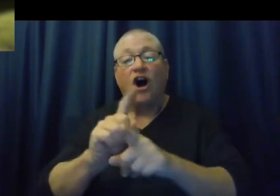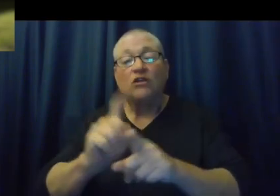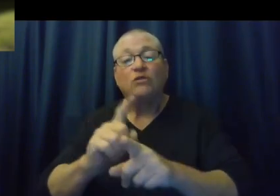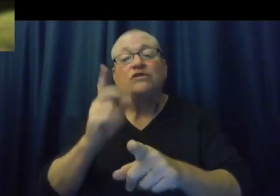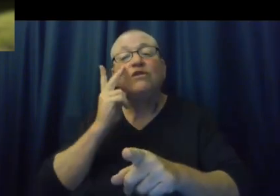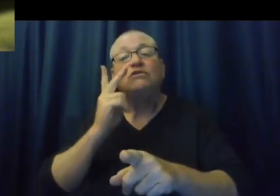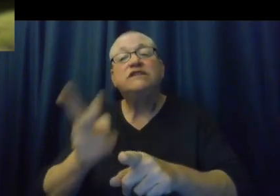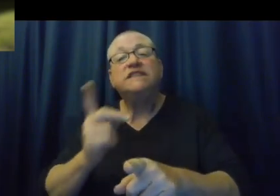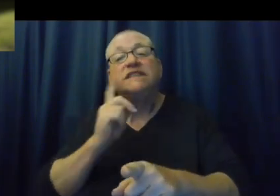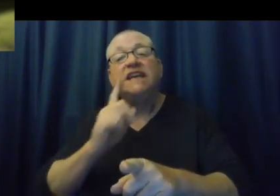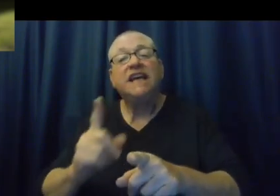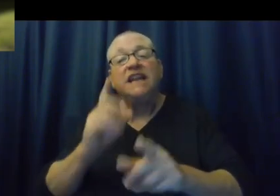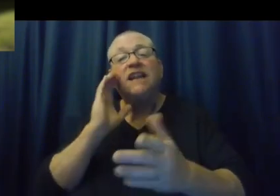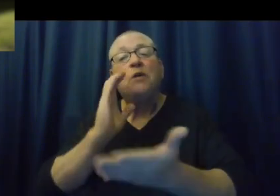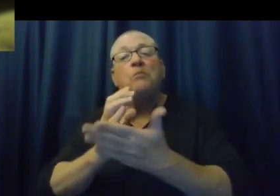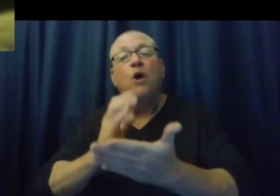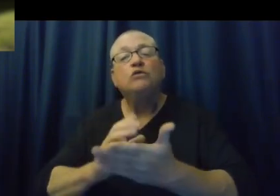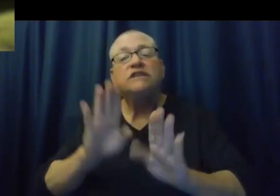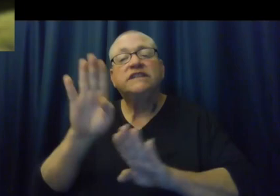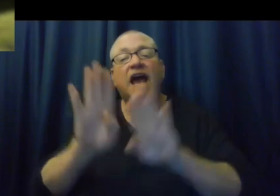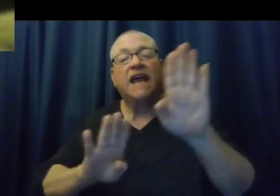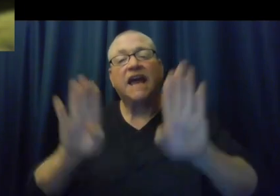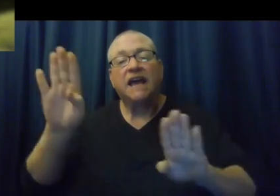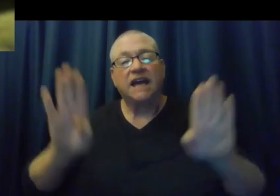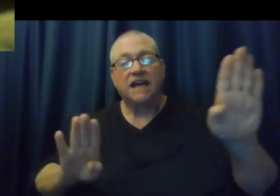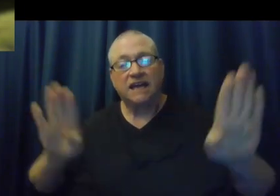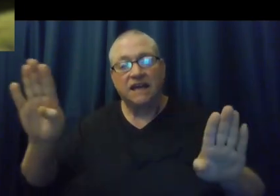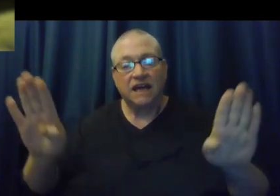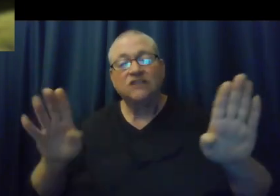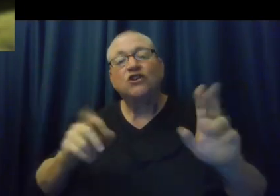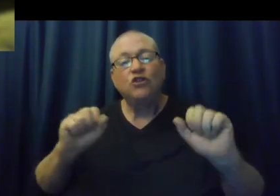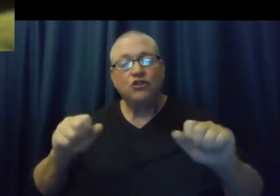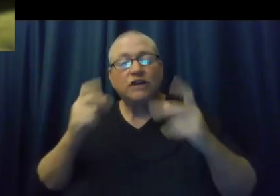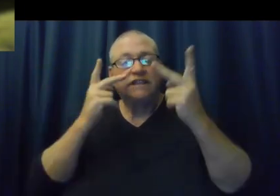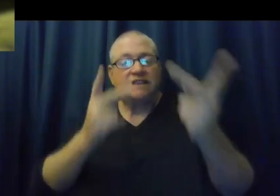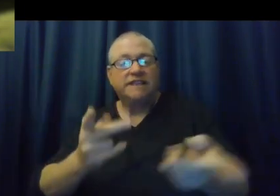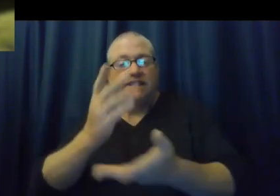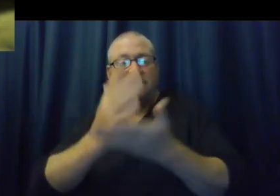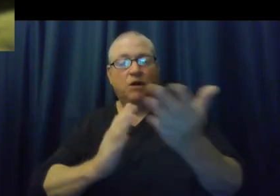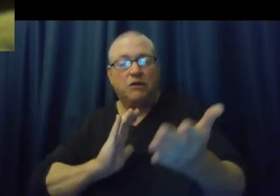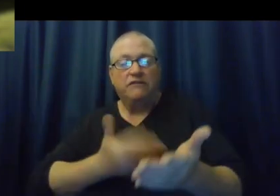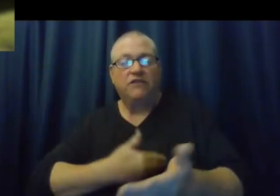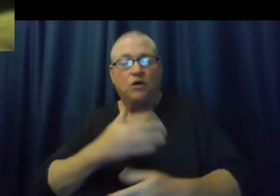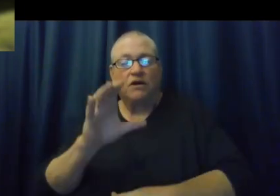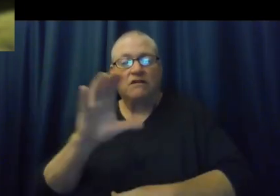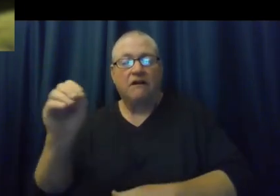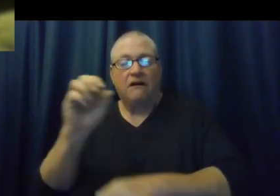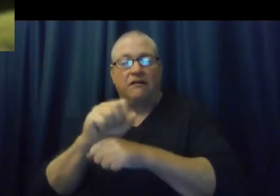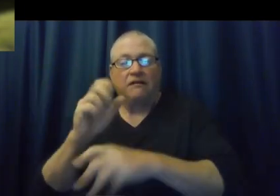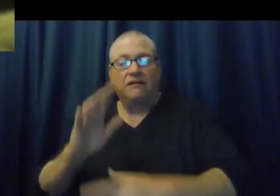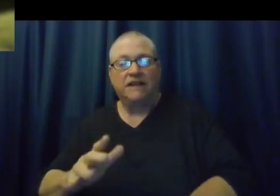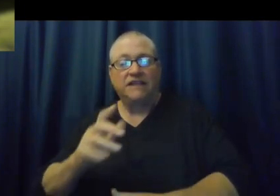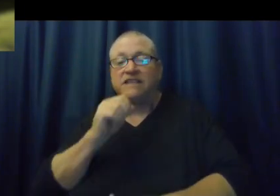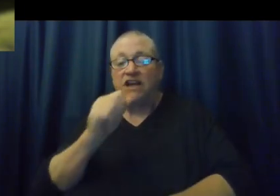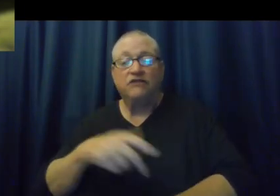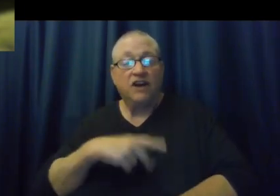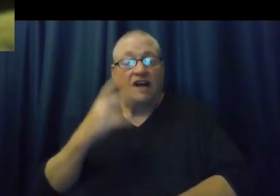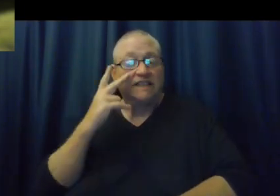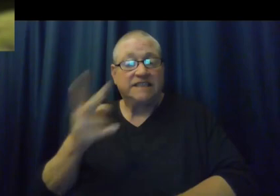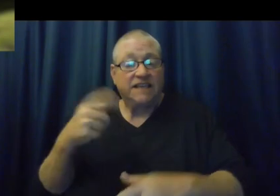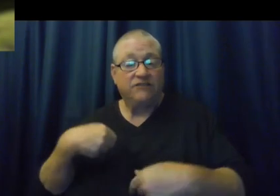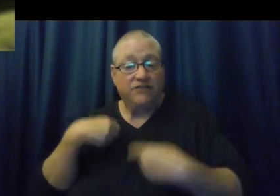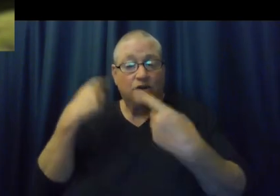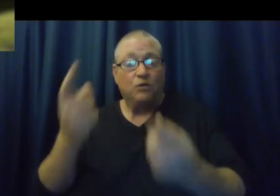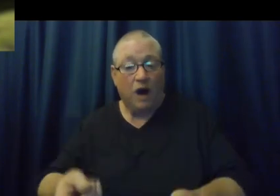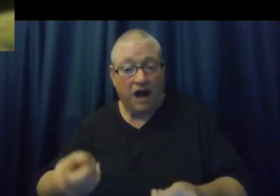can see some of your colleagues that you may not have seen for a while. And also get some glimpses of campus as well, since our friends